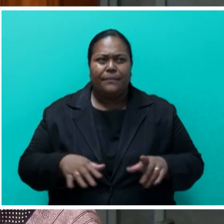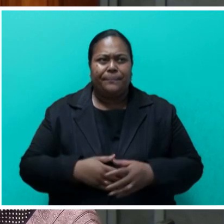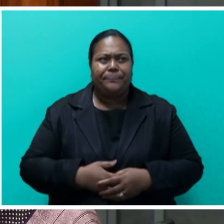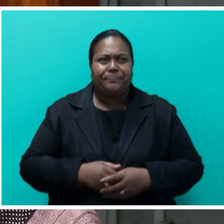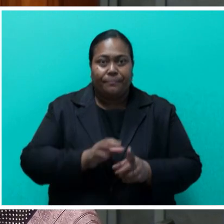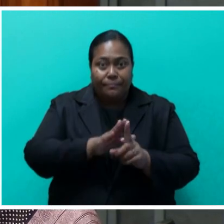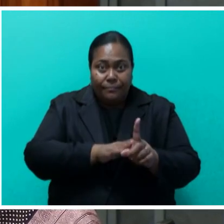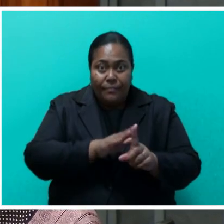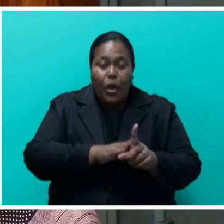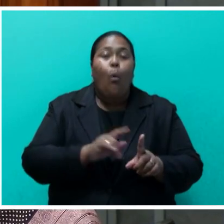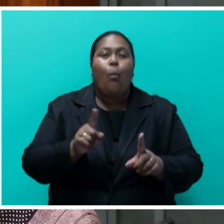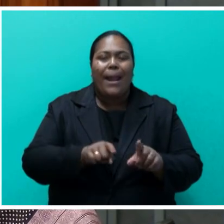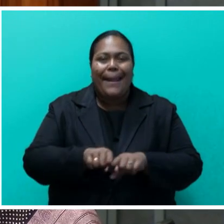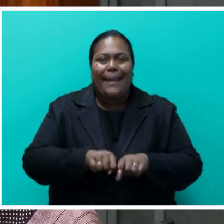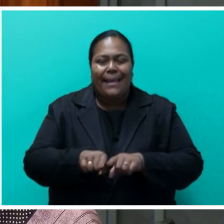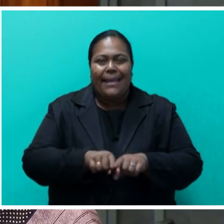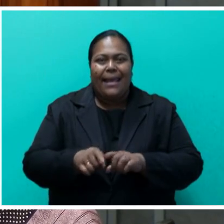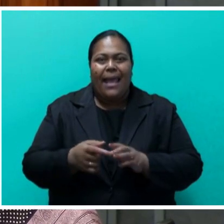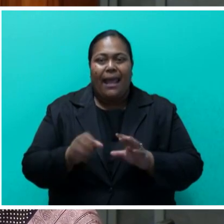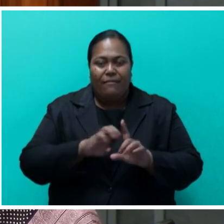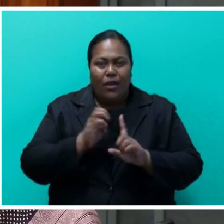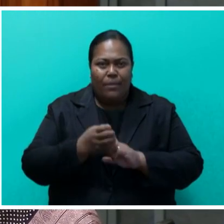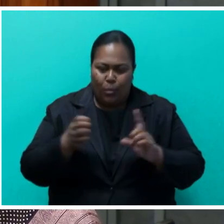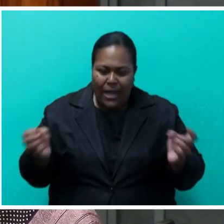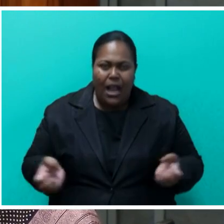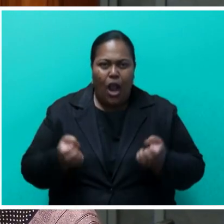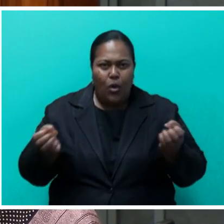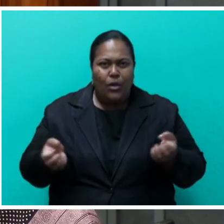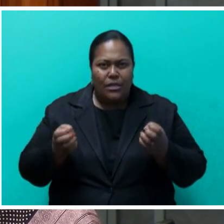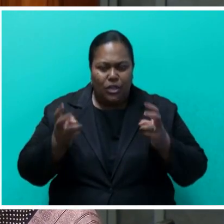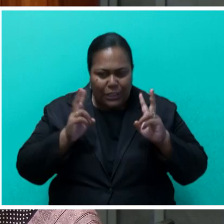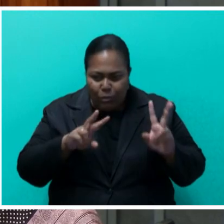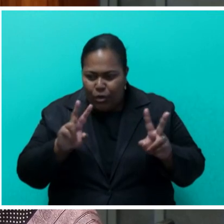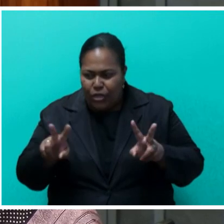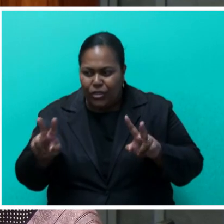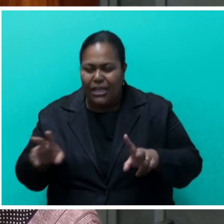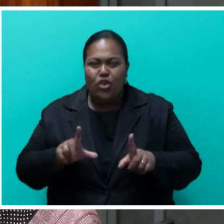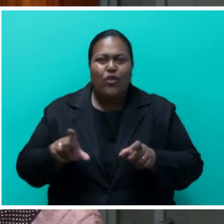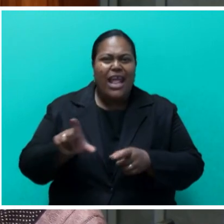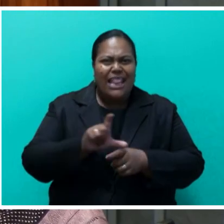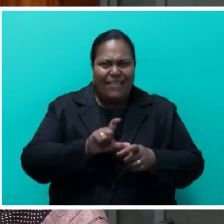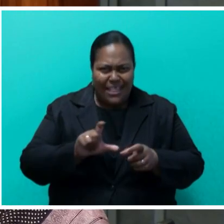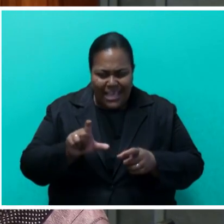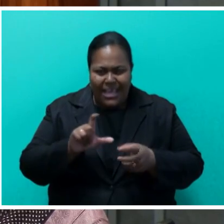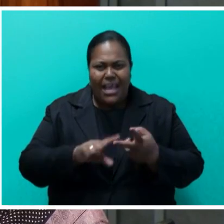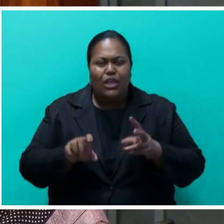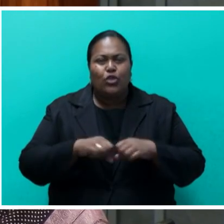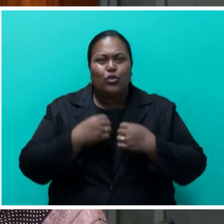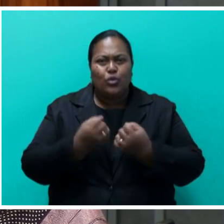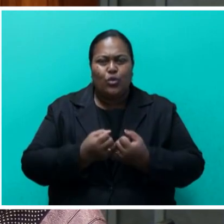learning environment and encourages exploration, creativity, and social